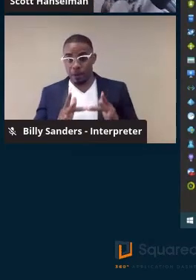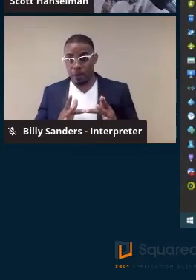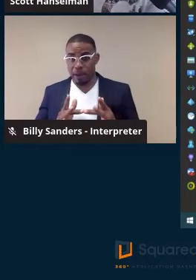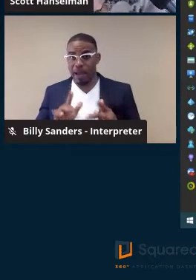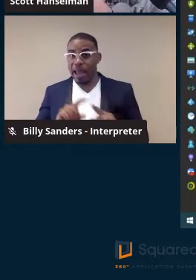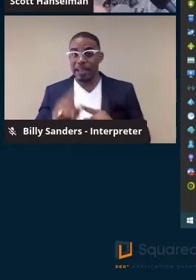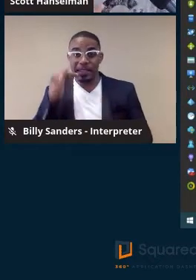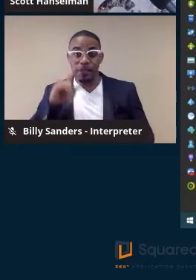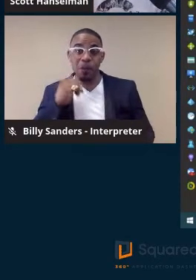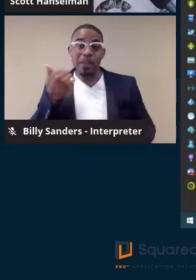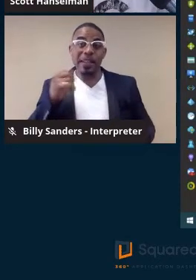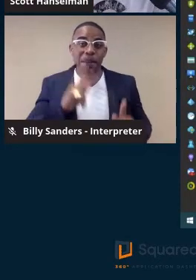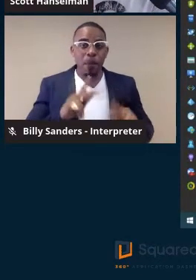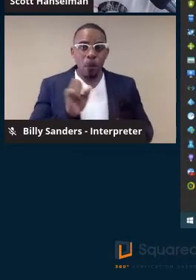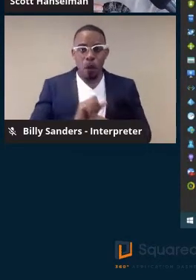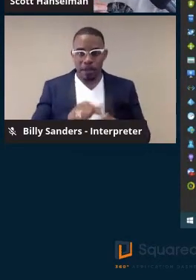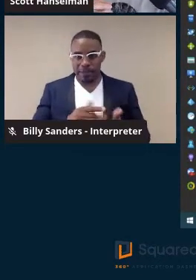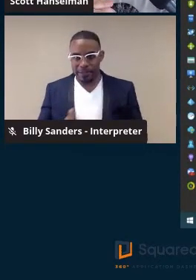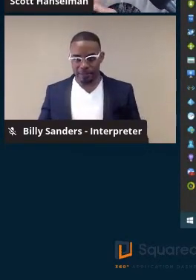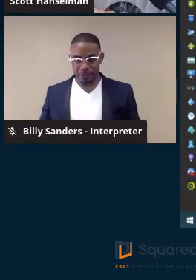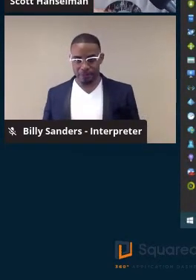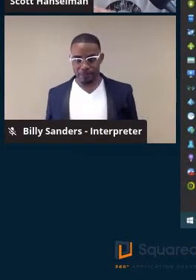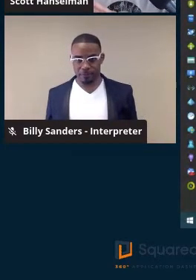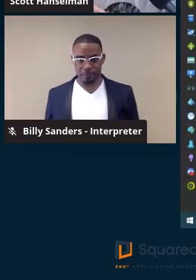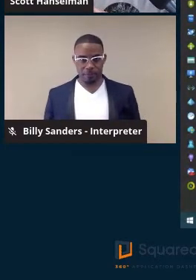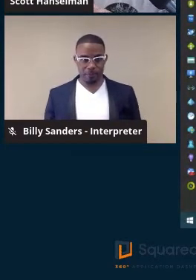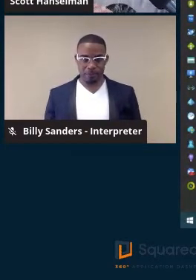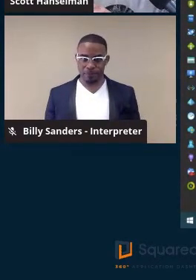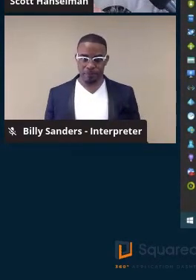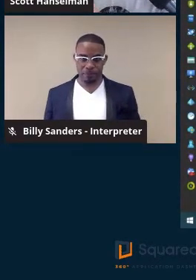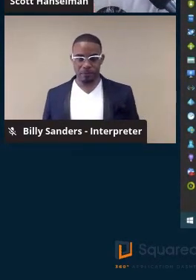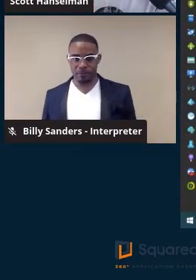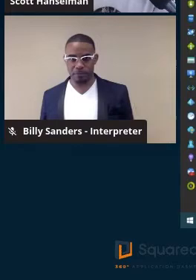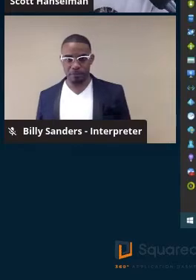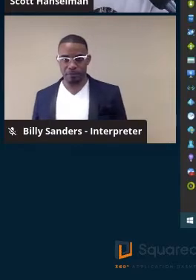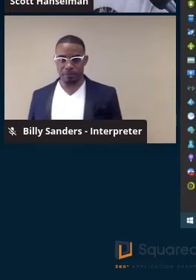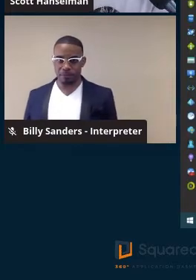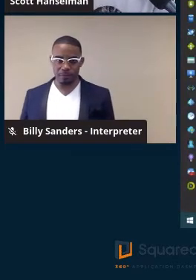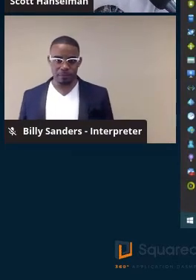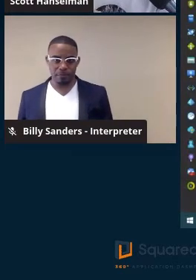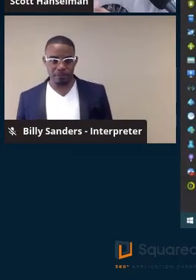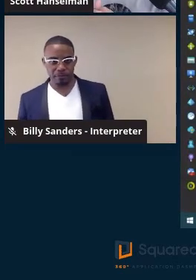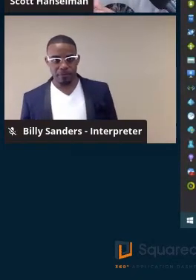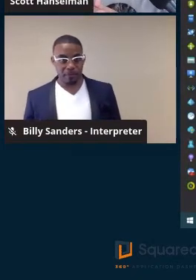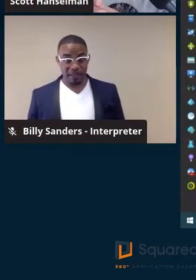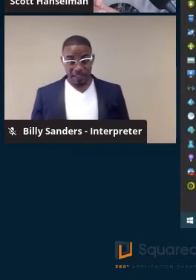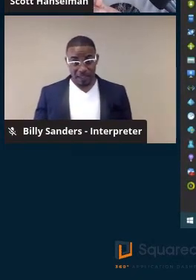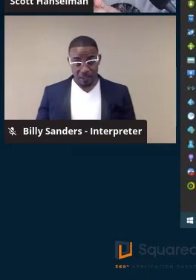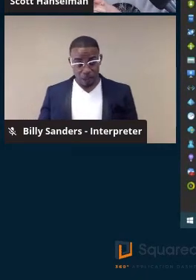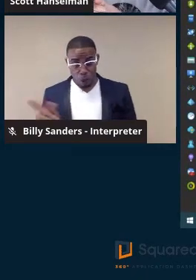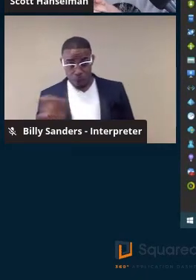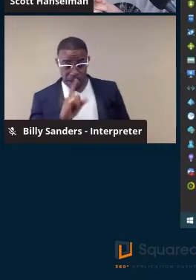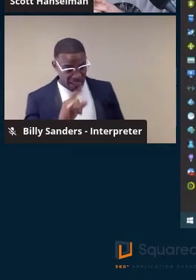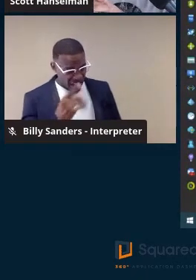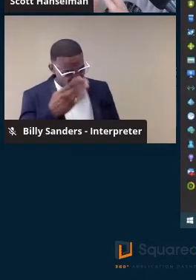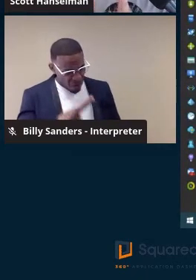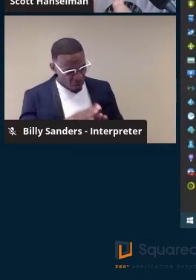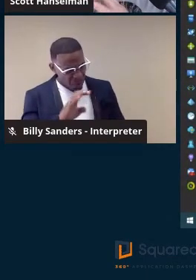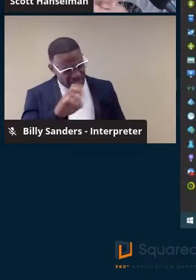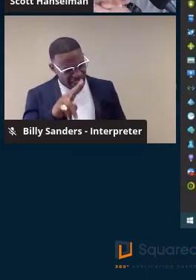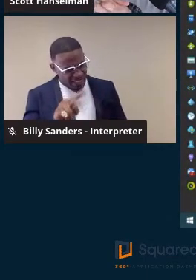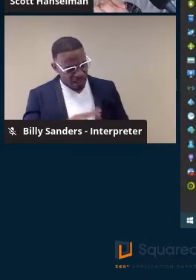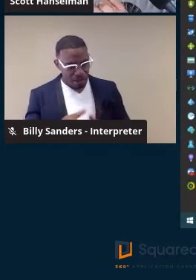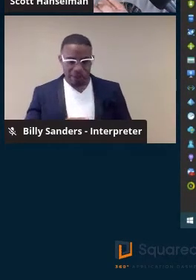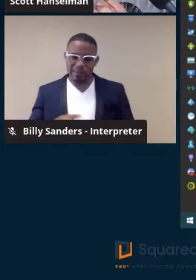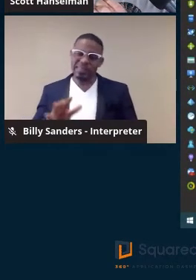there were 10 people working on this thing. A question from Jorit. Isn't Front Door a CDN as well? It is a